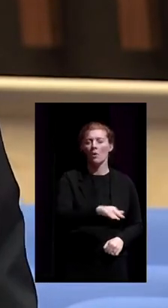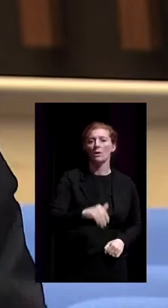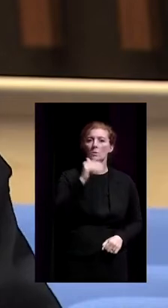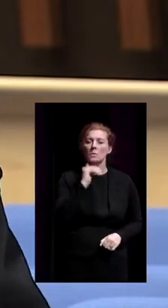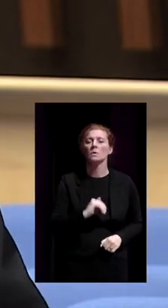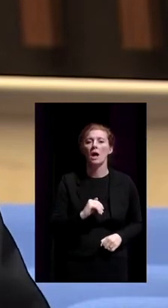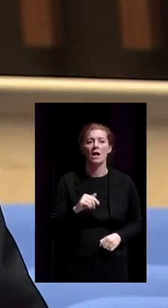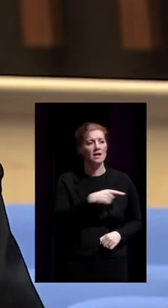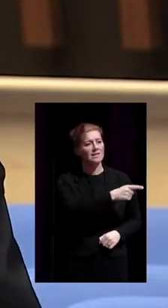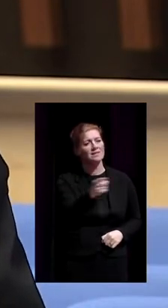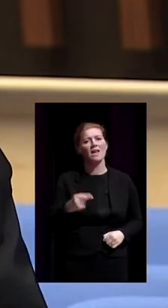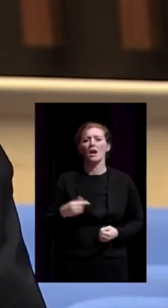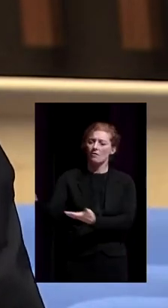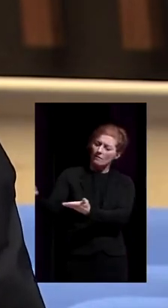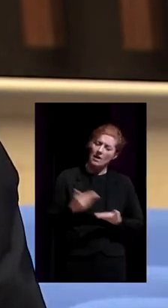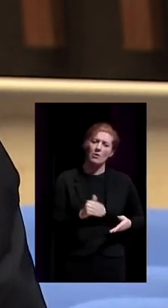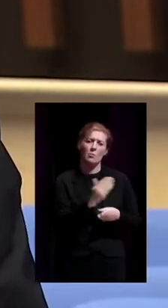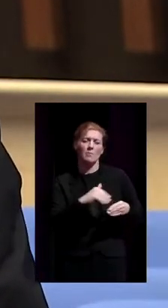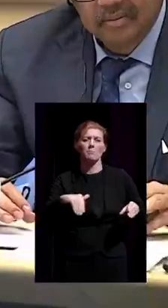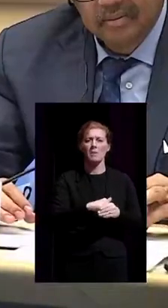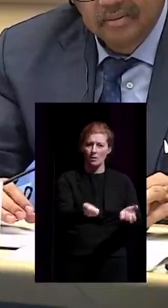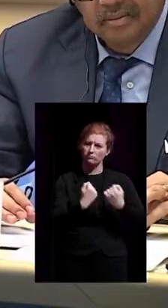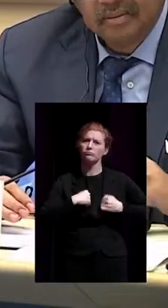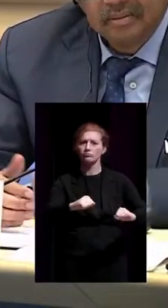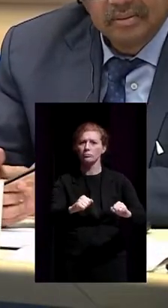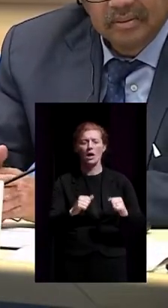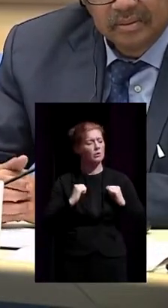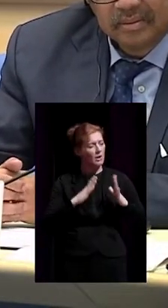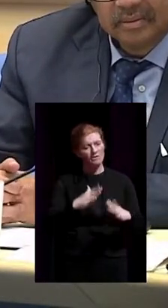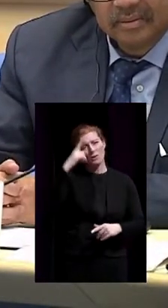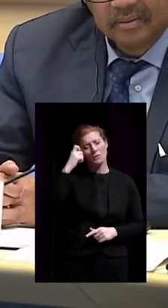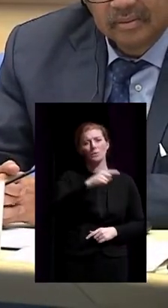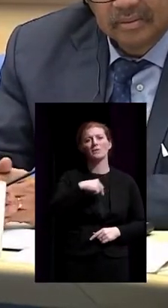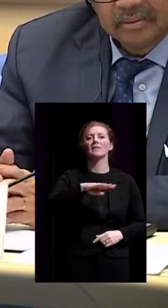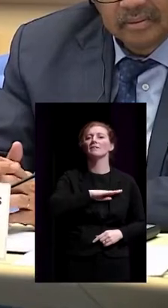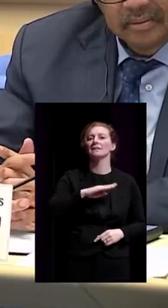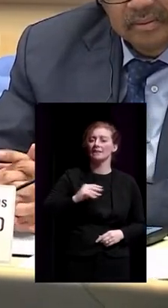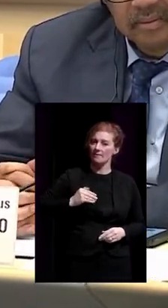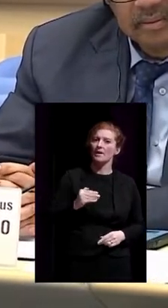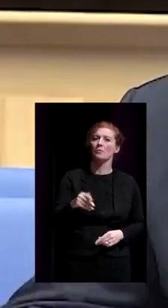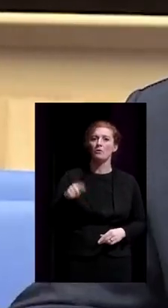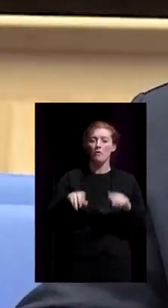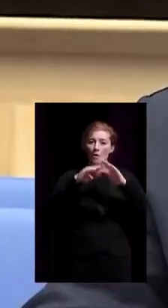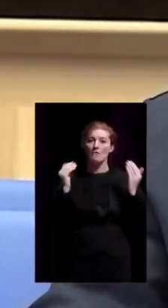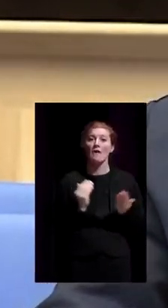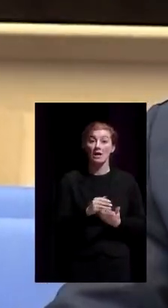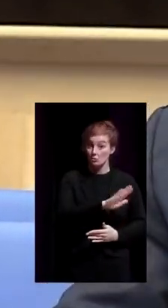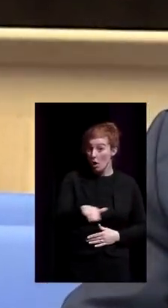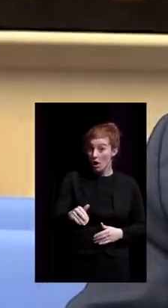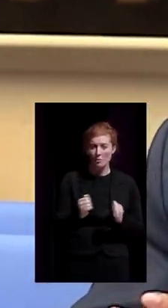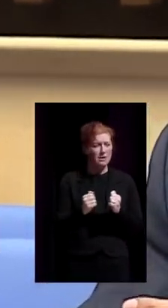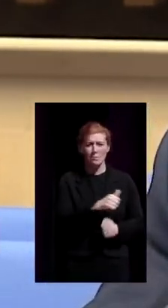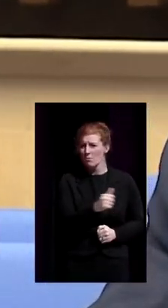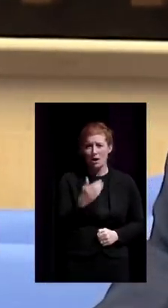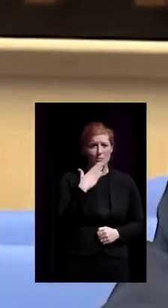You are all invited to join that movement. Of course, we all believe there's a future for the world's children, but it's only a good